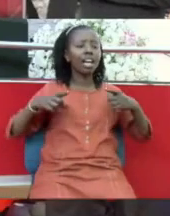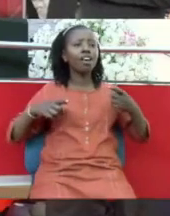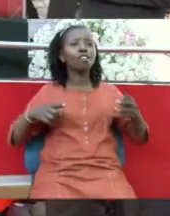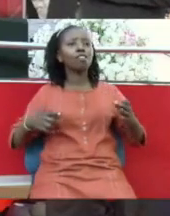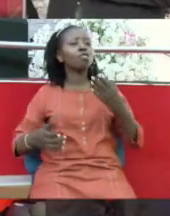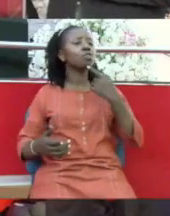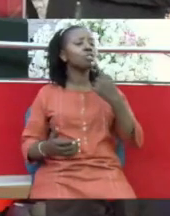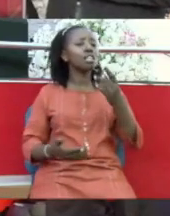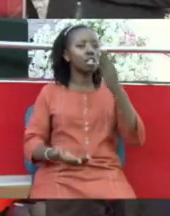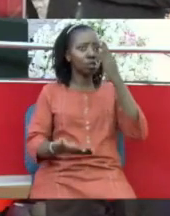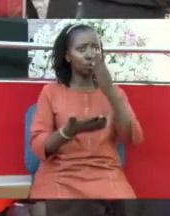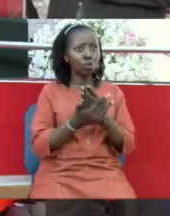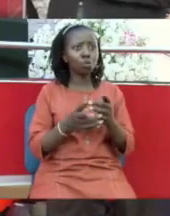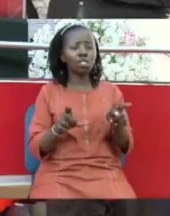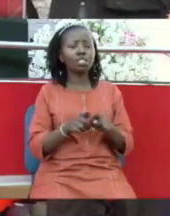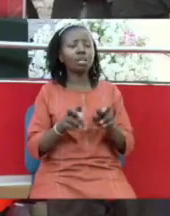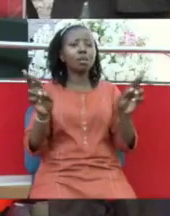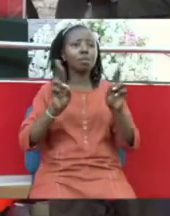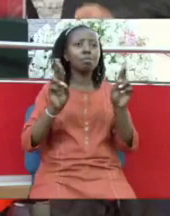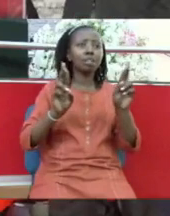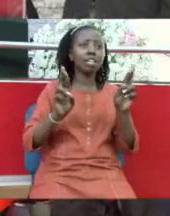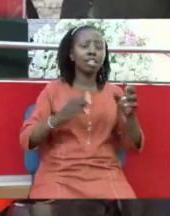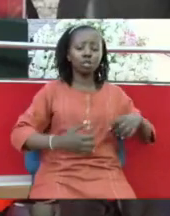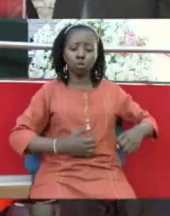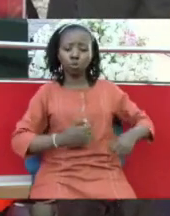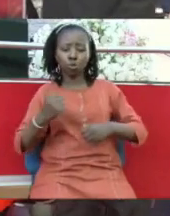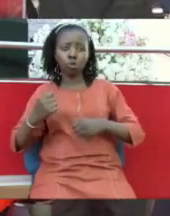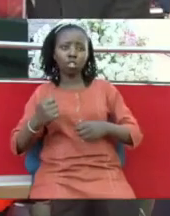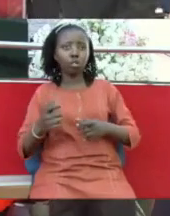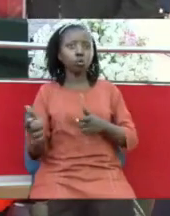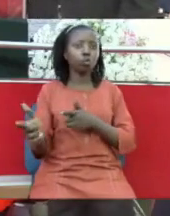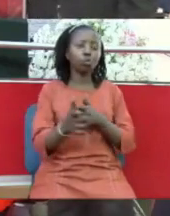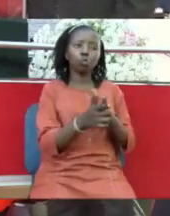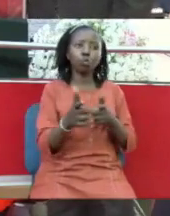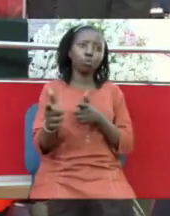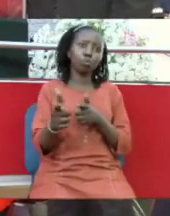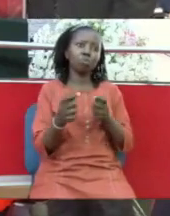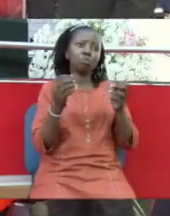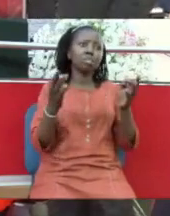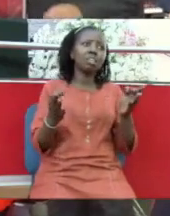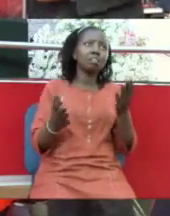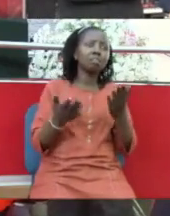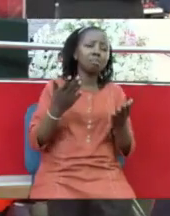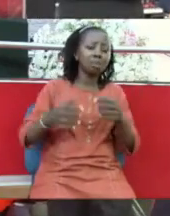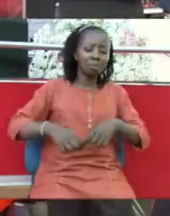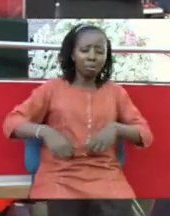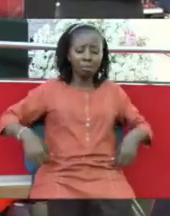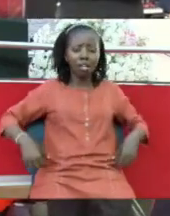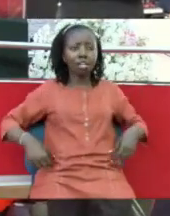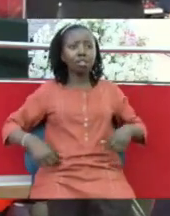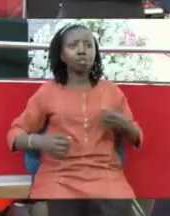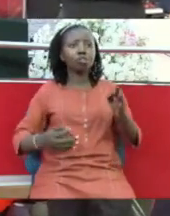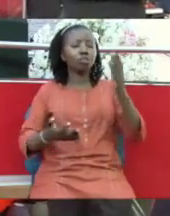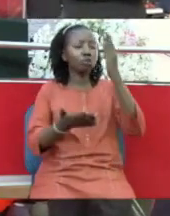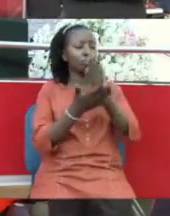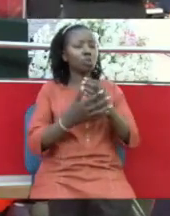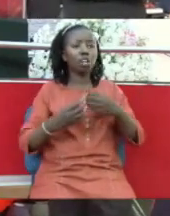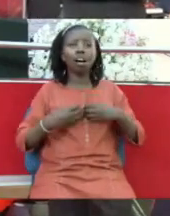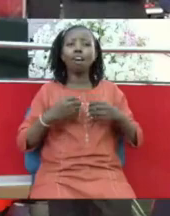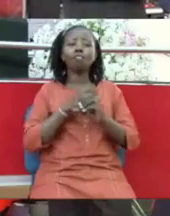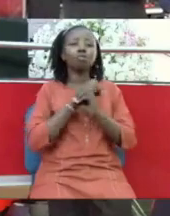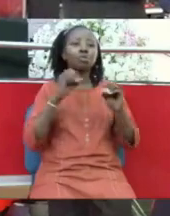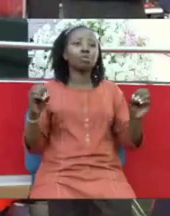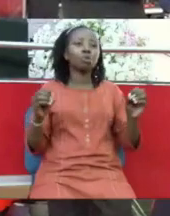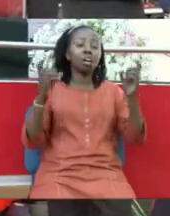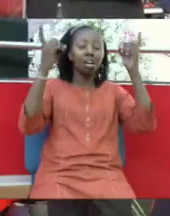soldier ready for fight. Dicho ambacho humweka askari akiwa tayari kwa vita. If you do not have the belt of truth, kama huna mshipi wa kweli, the devil